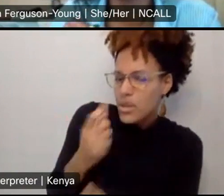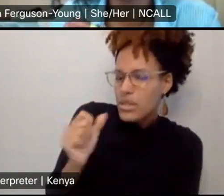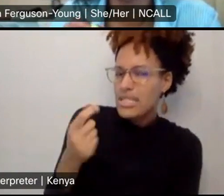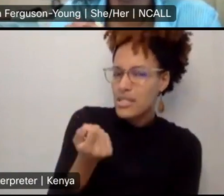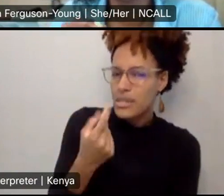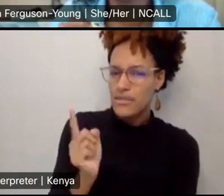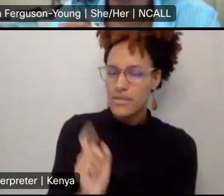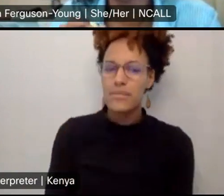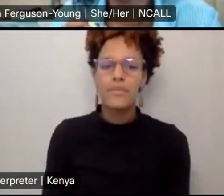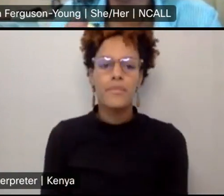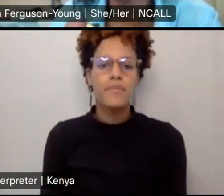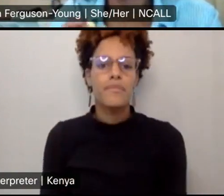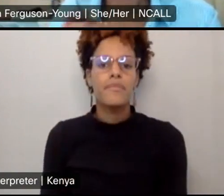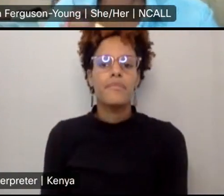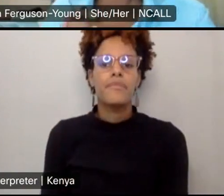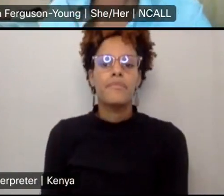um,